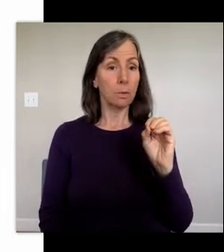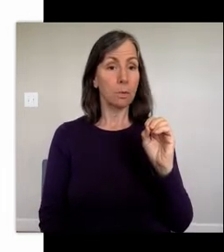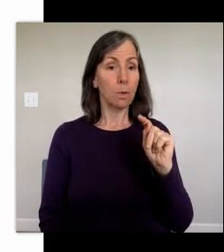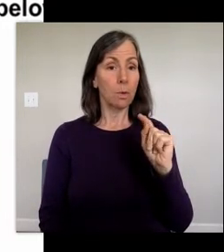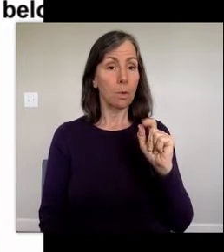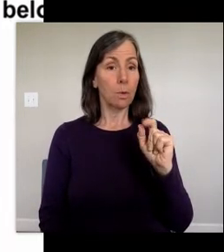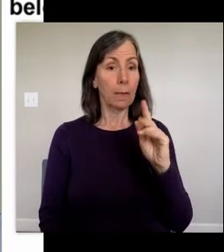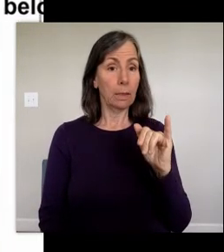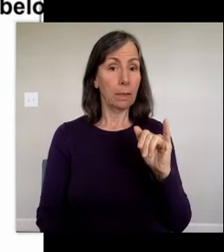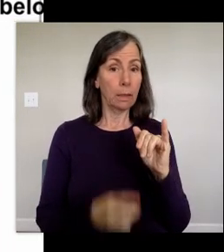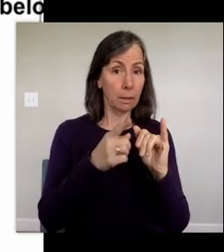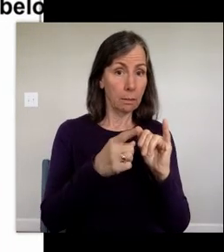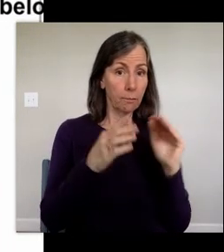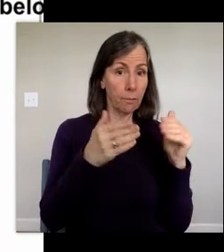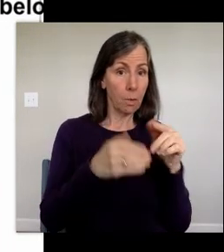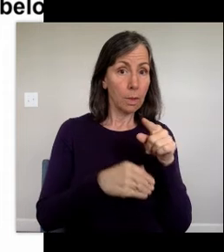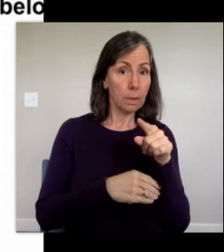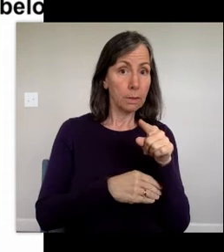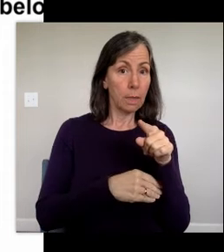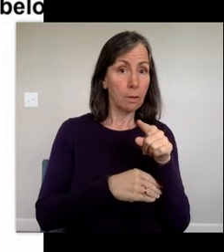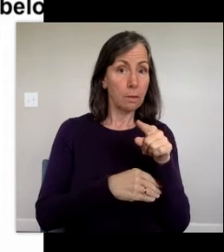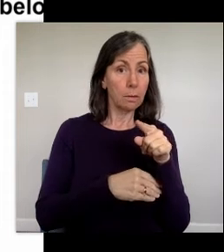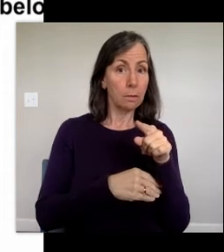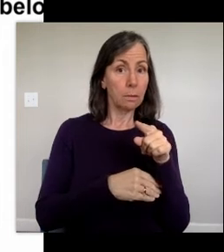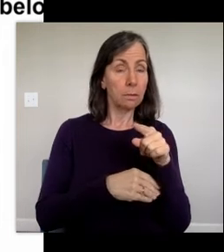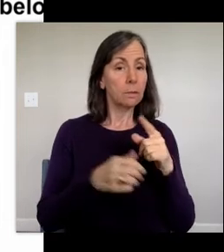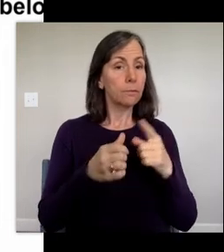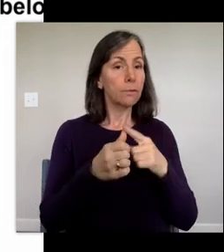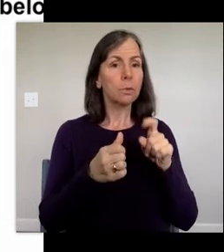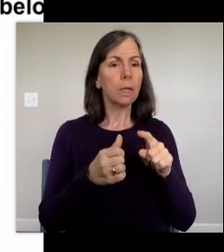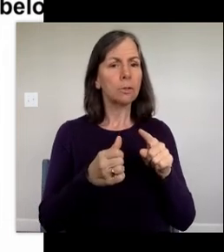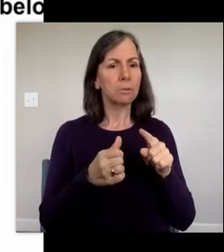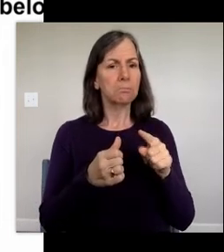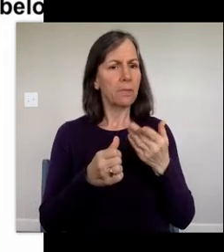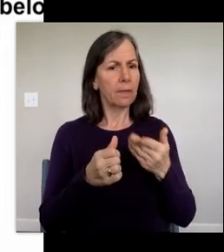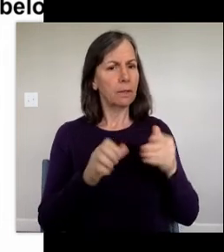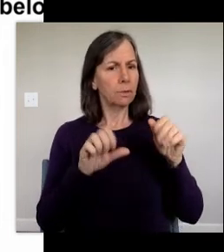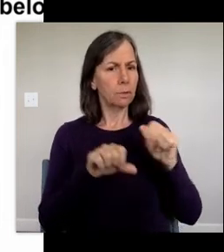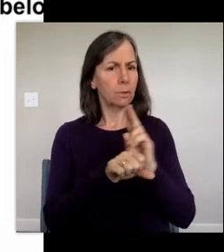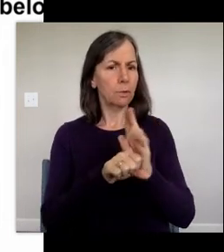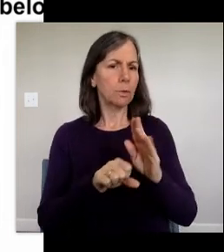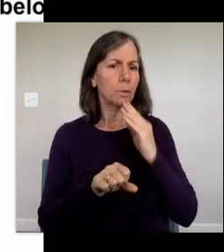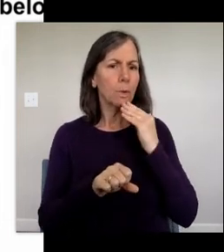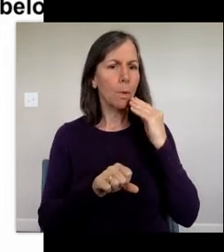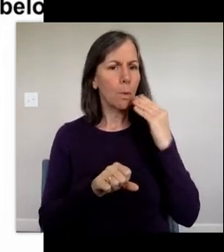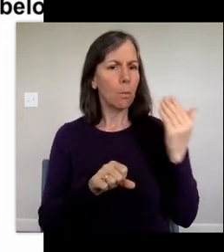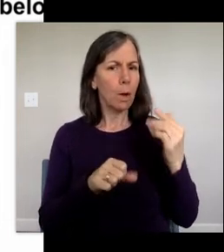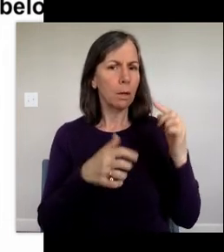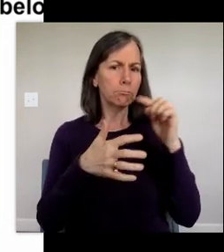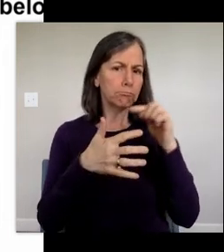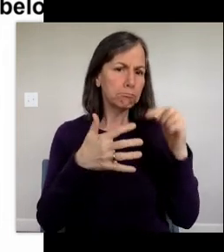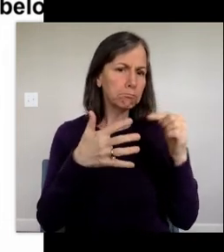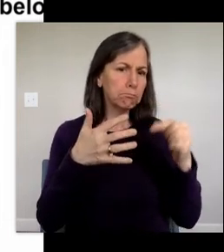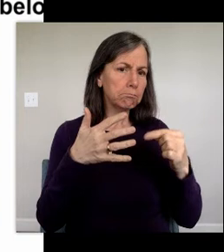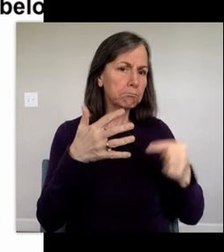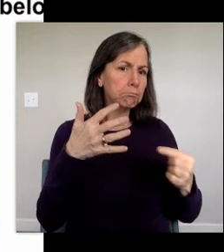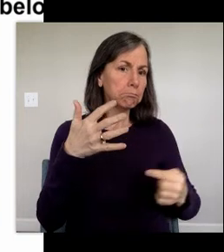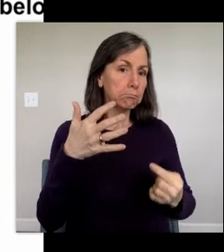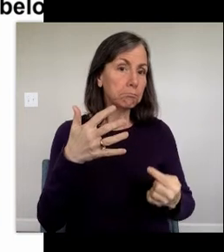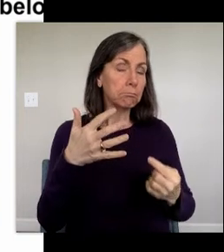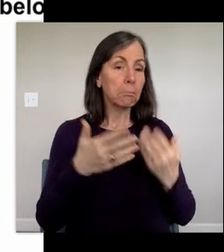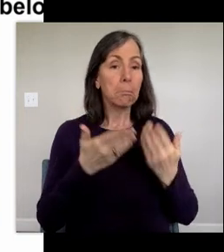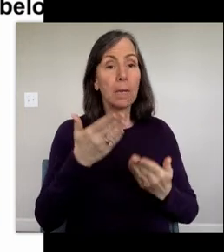assignment, the first thing is asking you, what materials do you have at home that could help you? So you